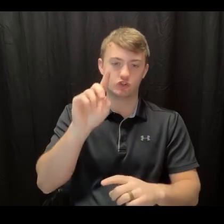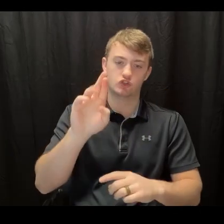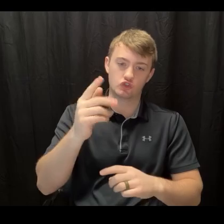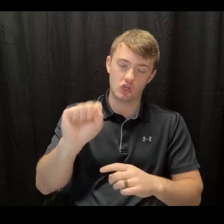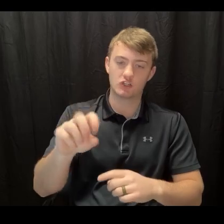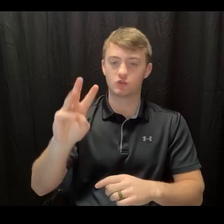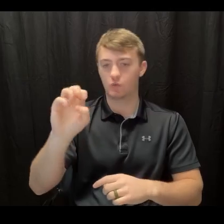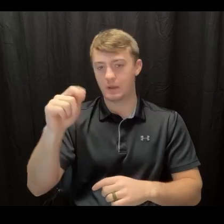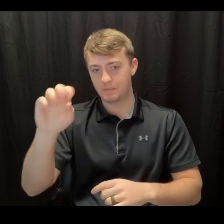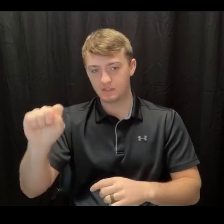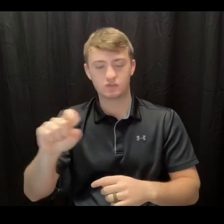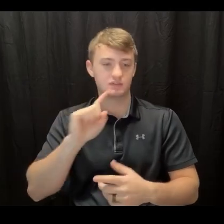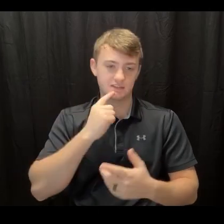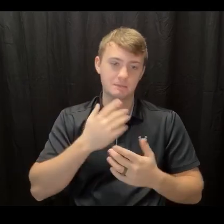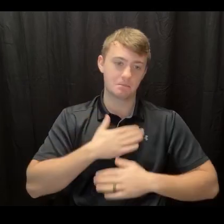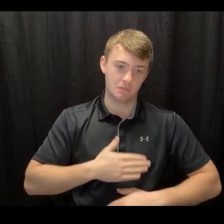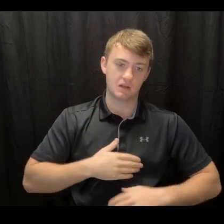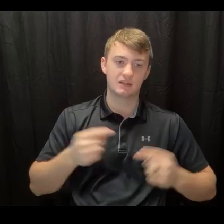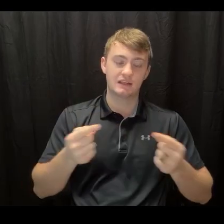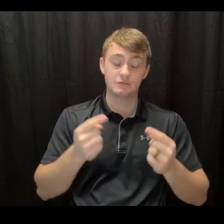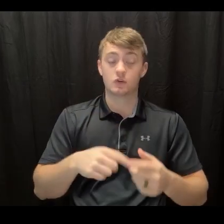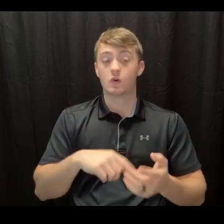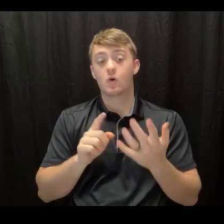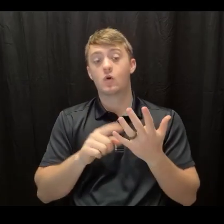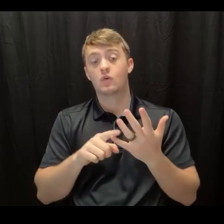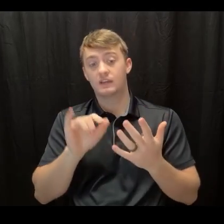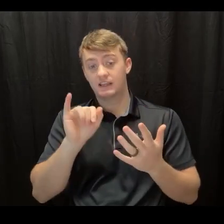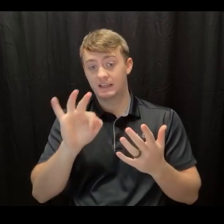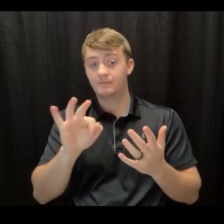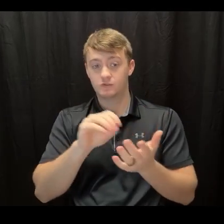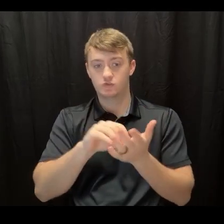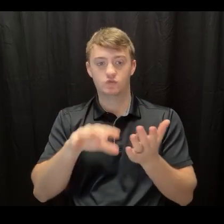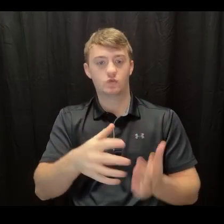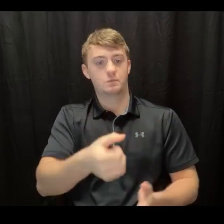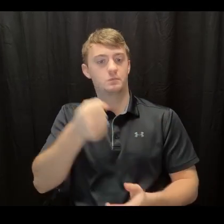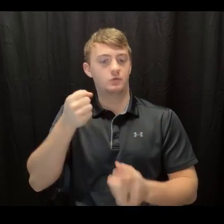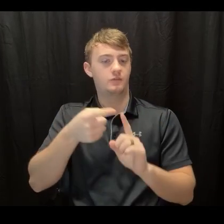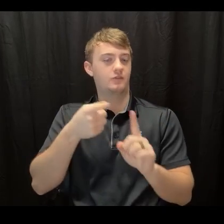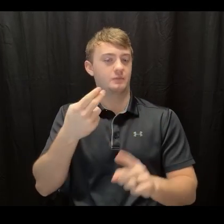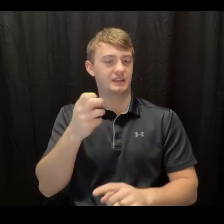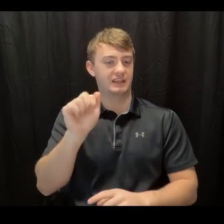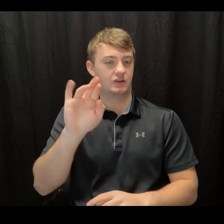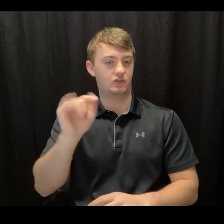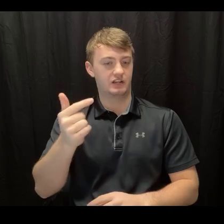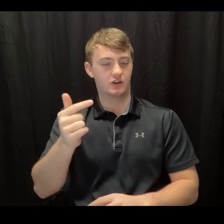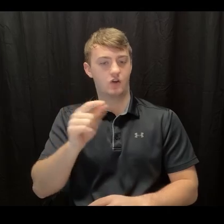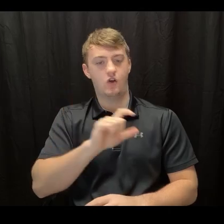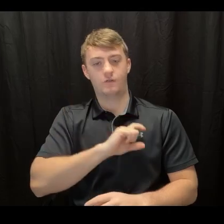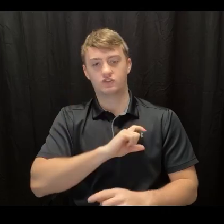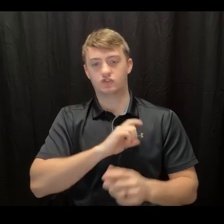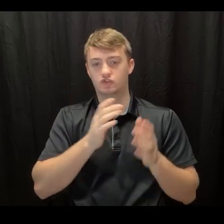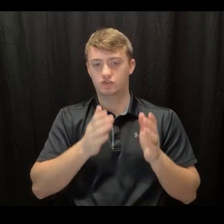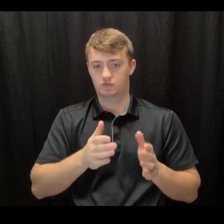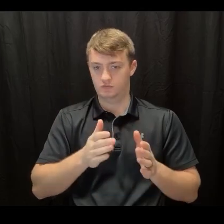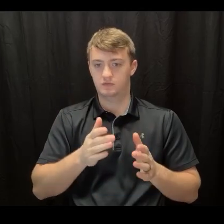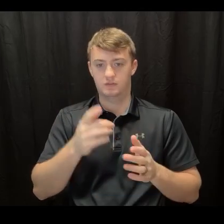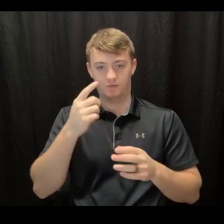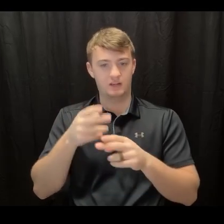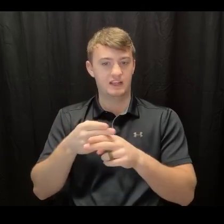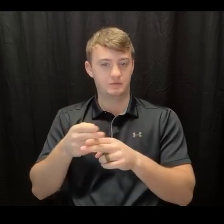for drugs, weapons, or serious bodily injury, or if a student is removed by a hearing officer to an interim alternative